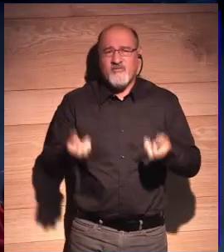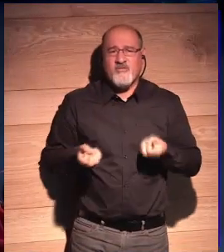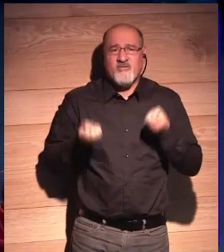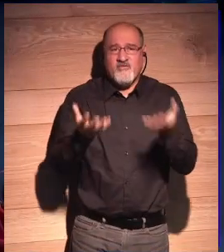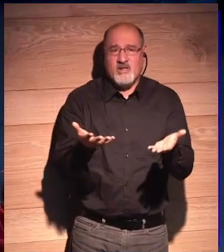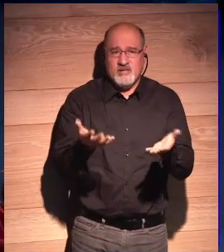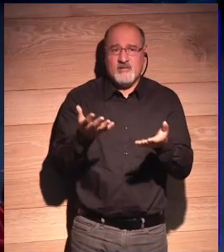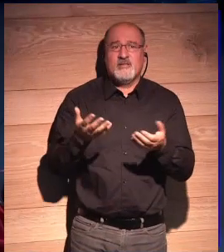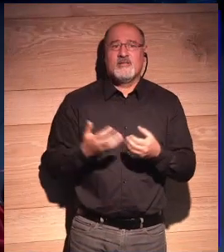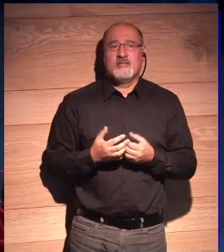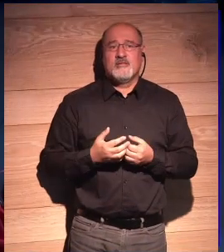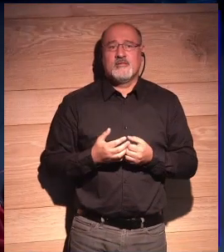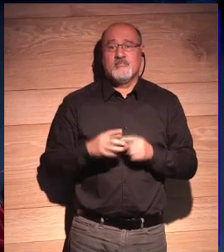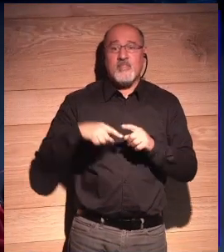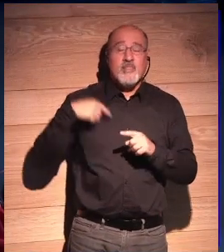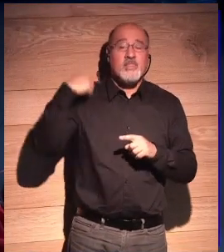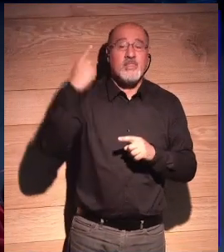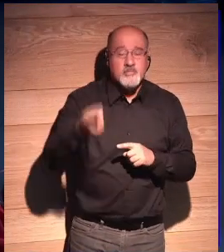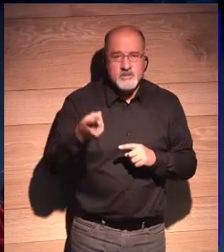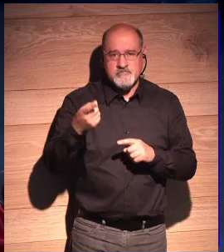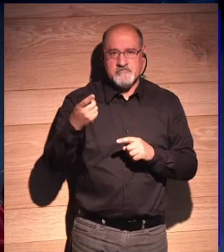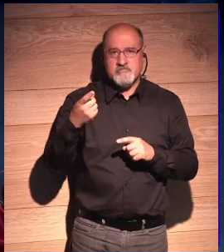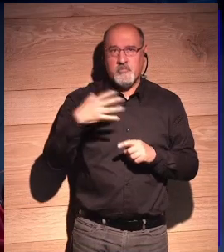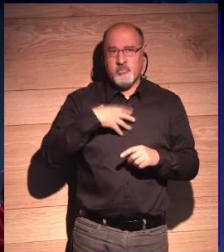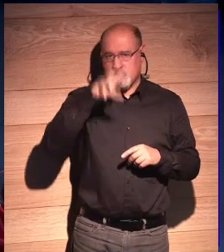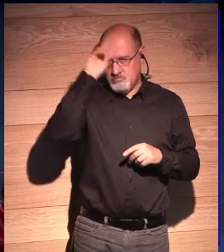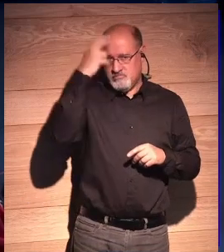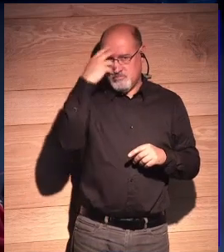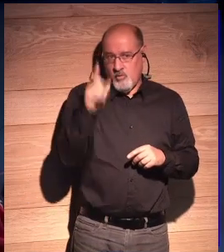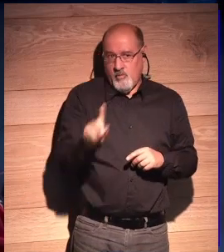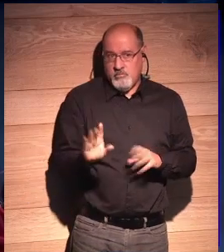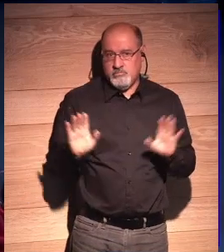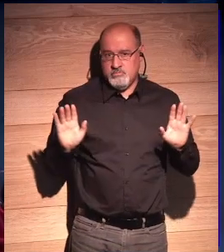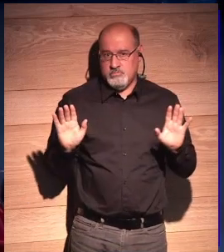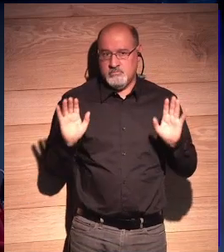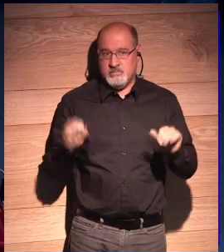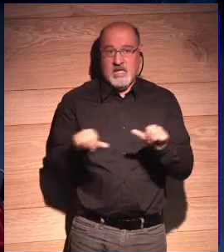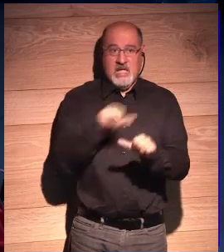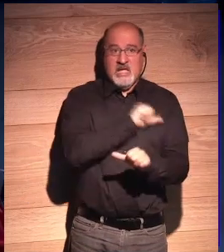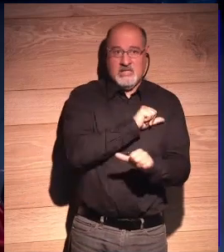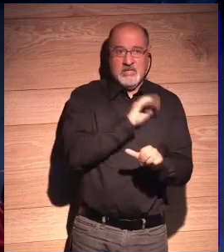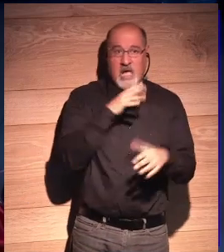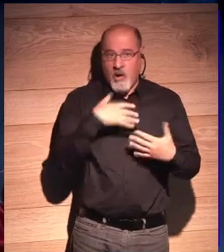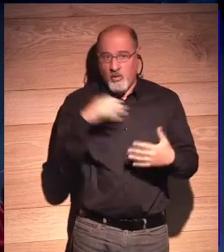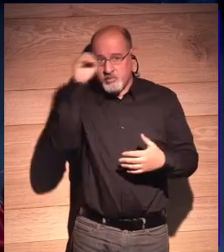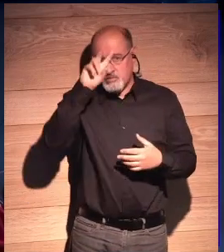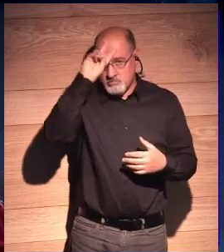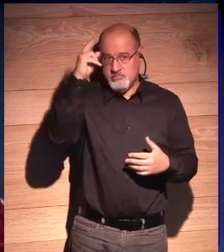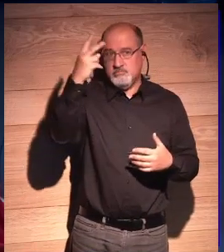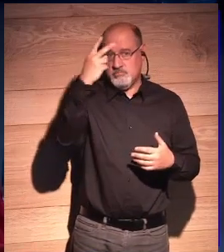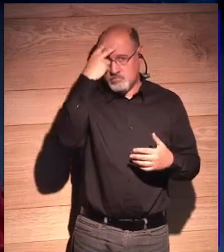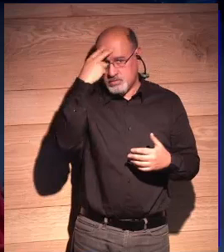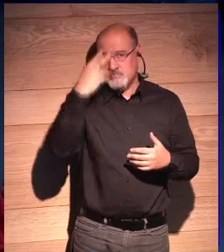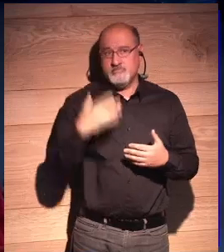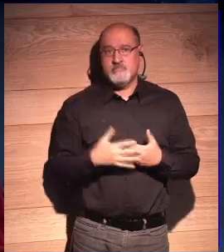might later think like, that's not at all what it's about. And then I'll think like, maybe you know, what if somebody read that and they realize I